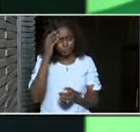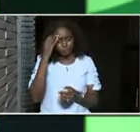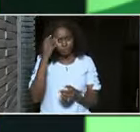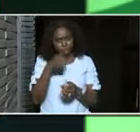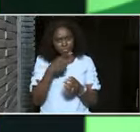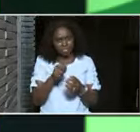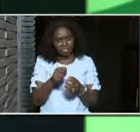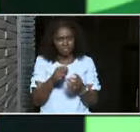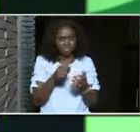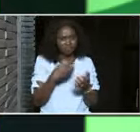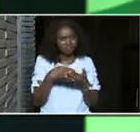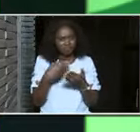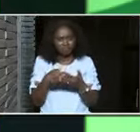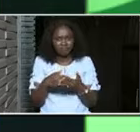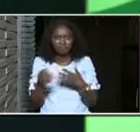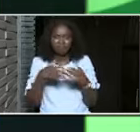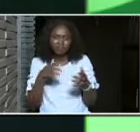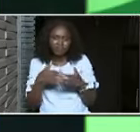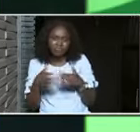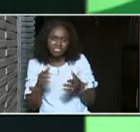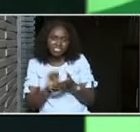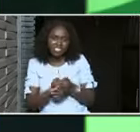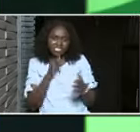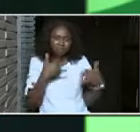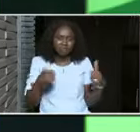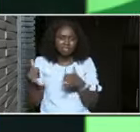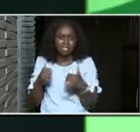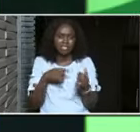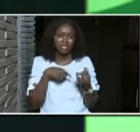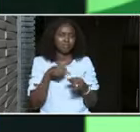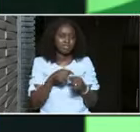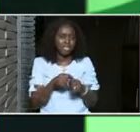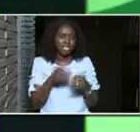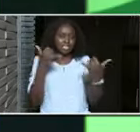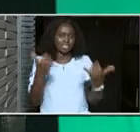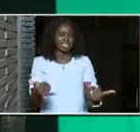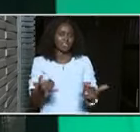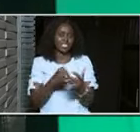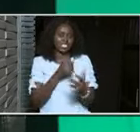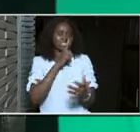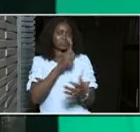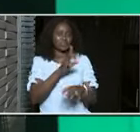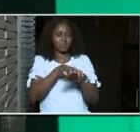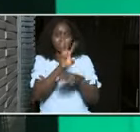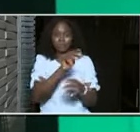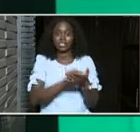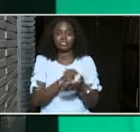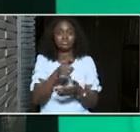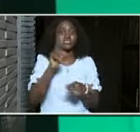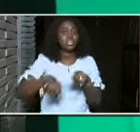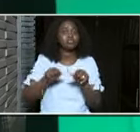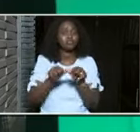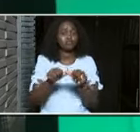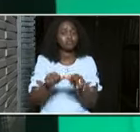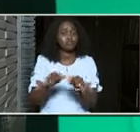that, until it now began to, the reality began to dawn on them that you couldn't play continue to play politics